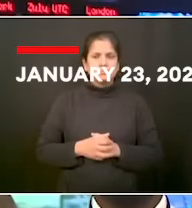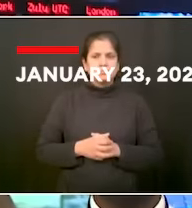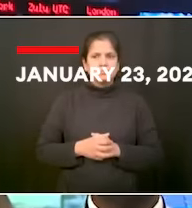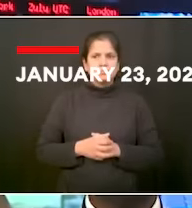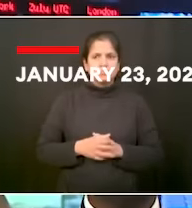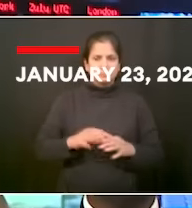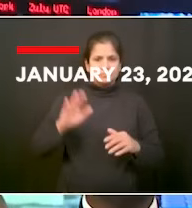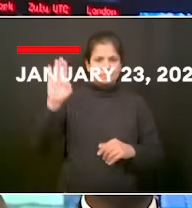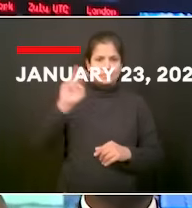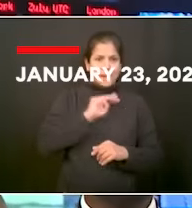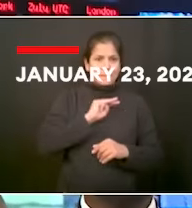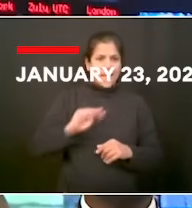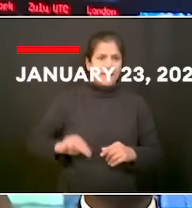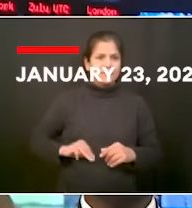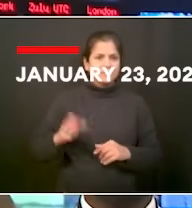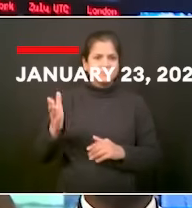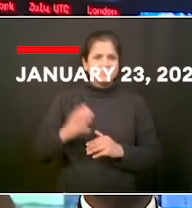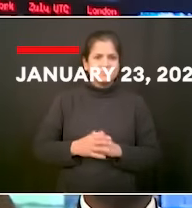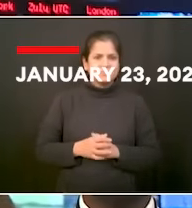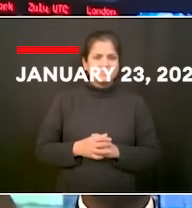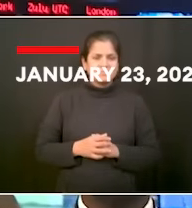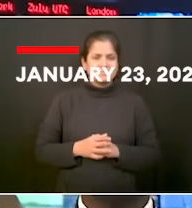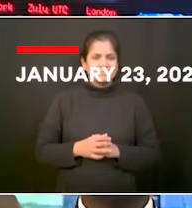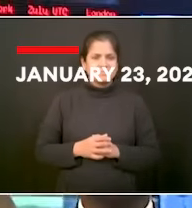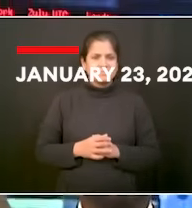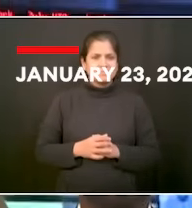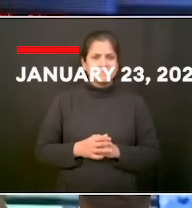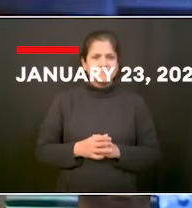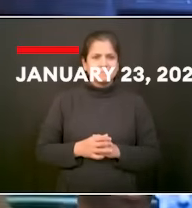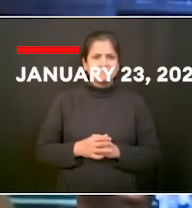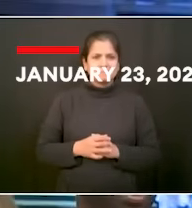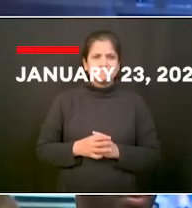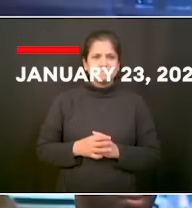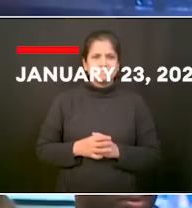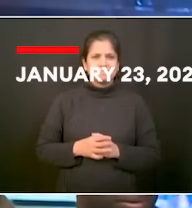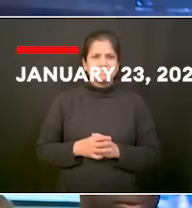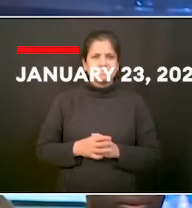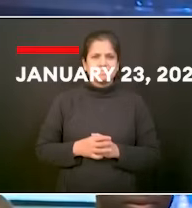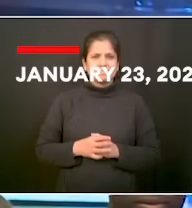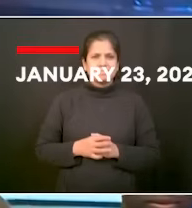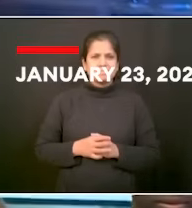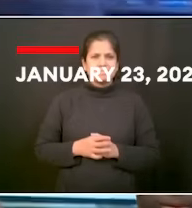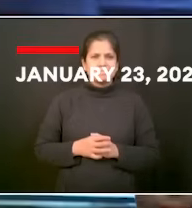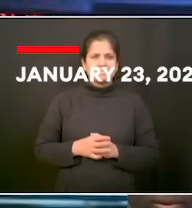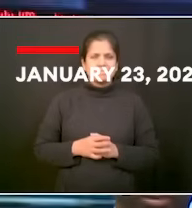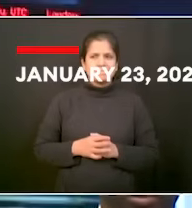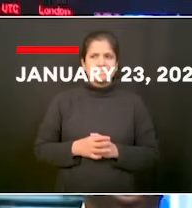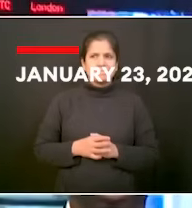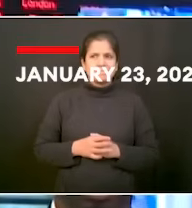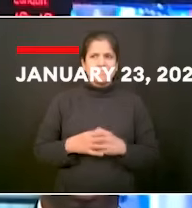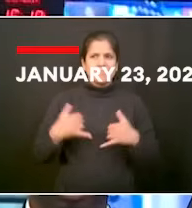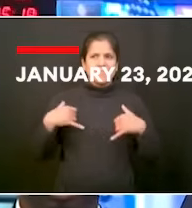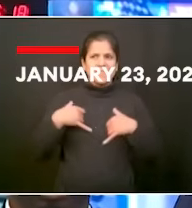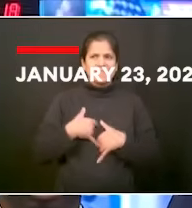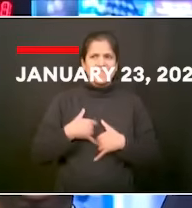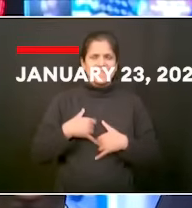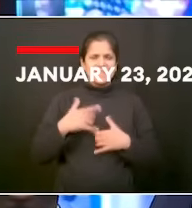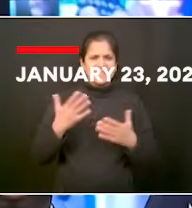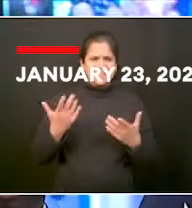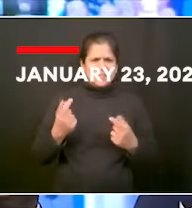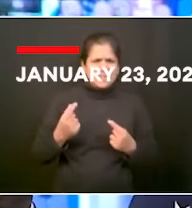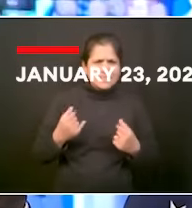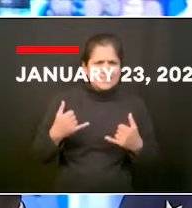got to wear a jacket on Sunday. Please. I know. Do you know what a snack down is? A snack down?